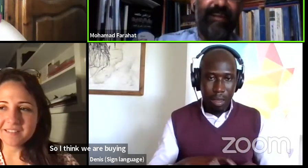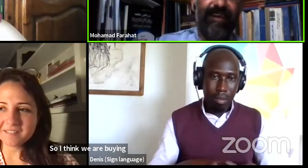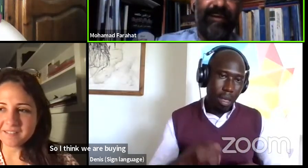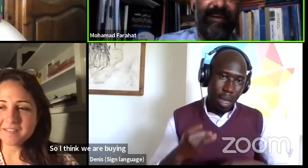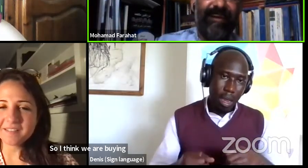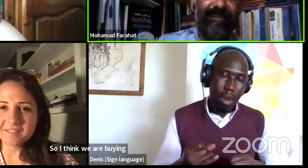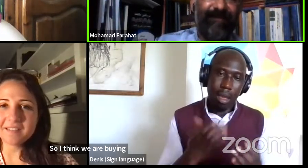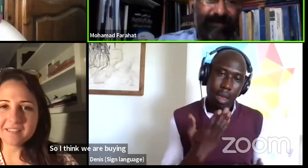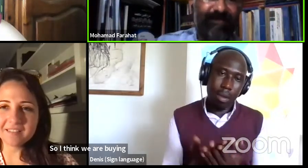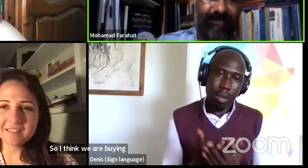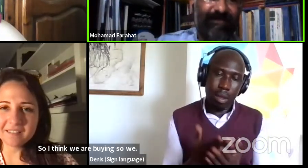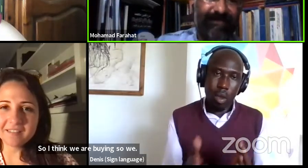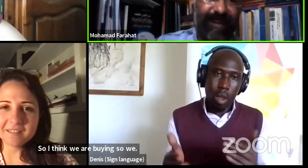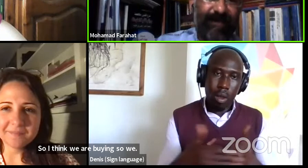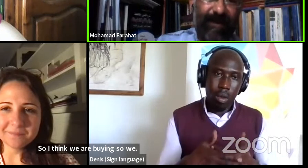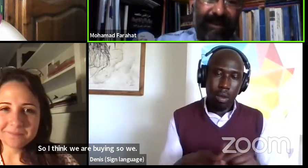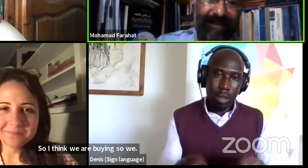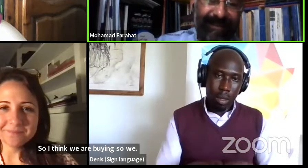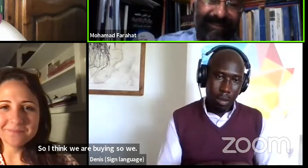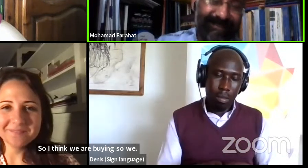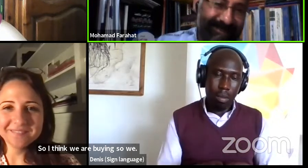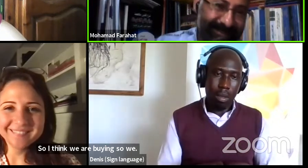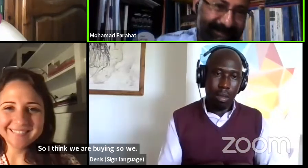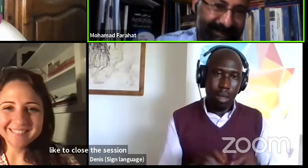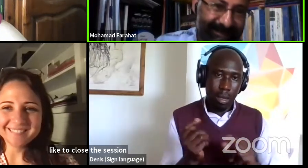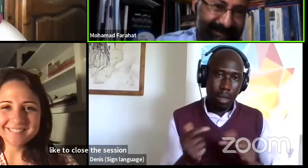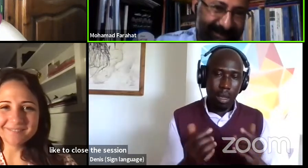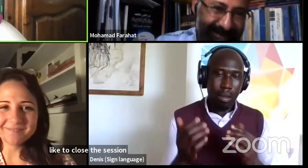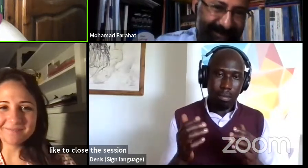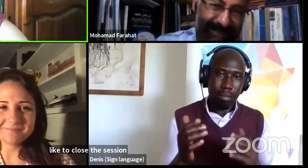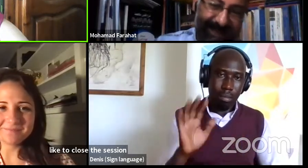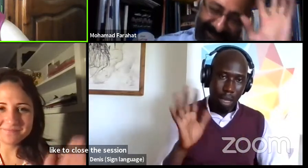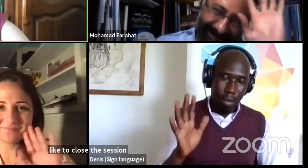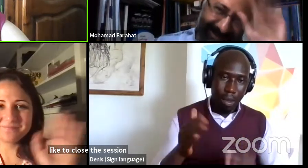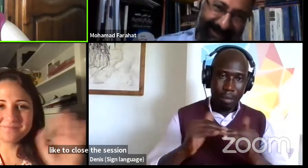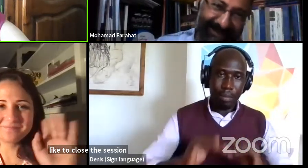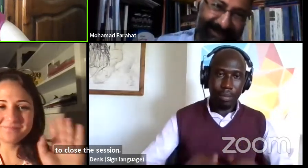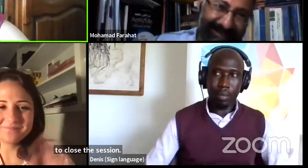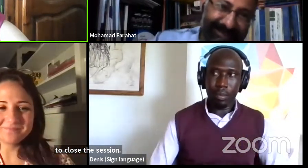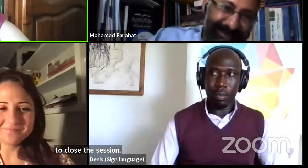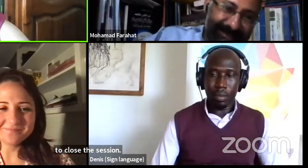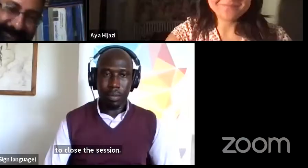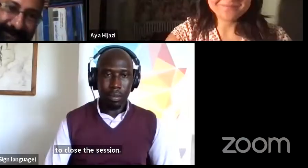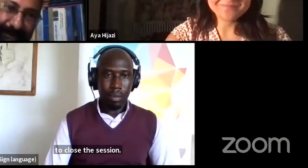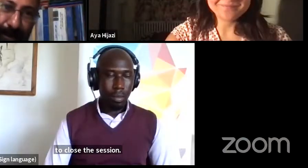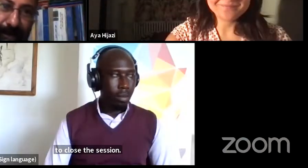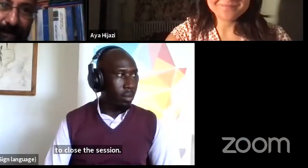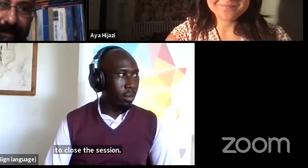session. And bye bye. Bye.